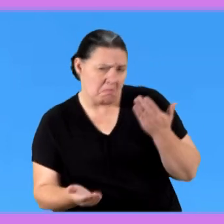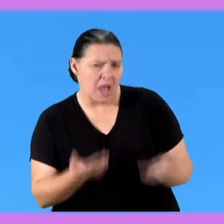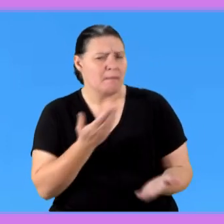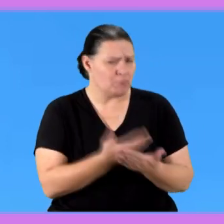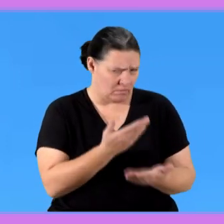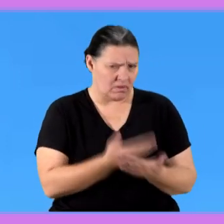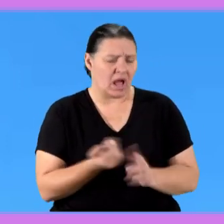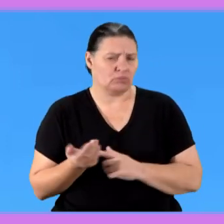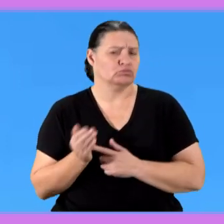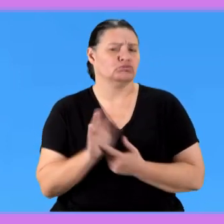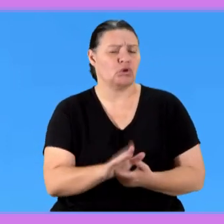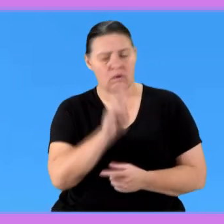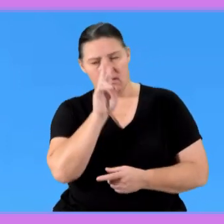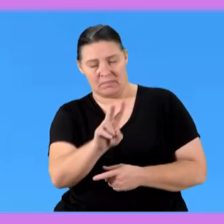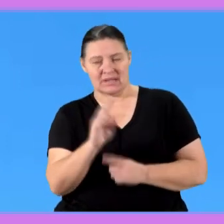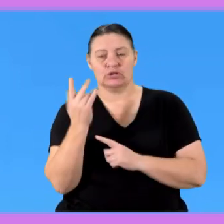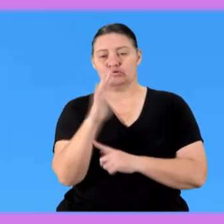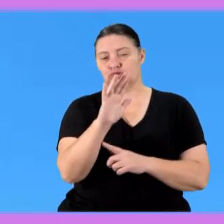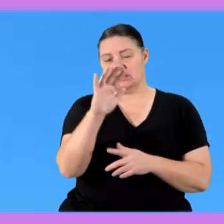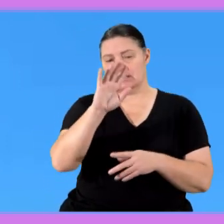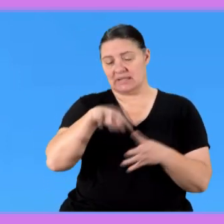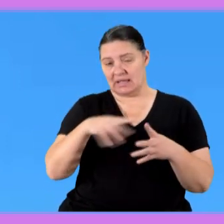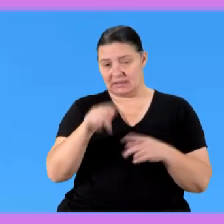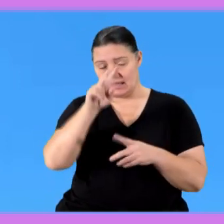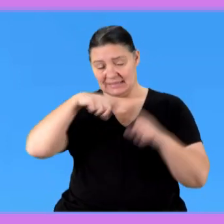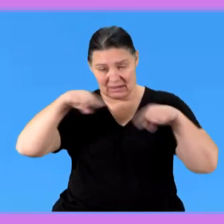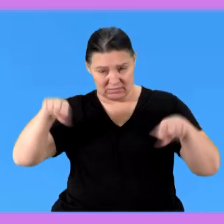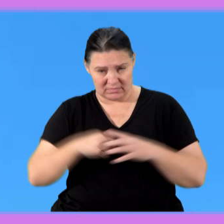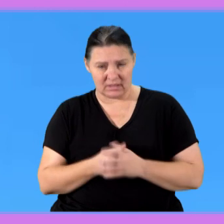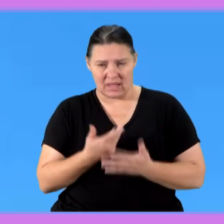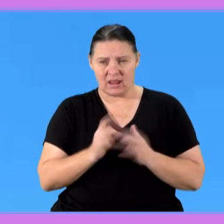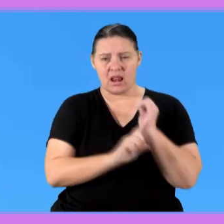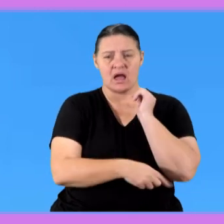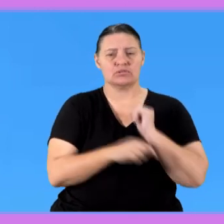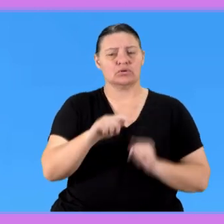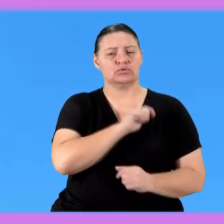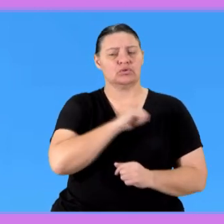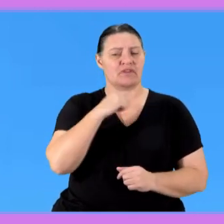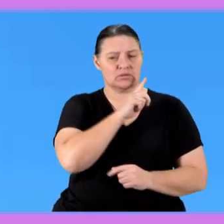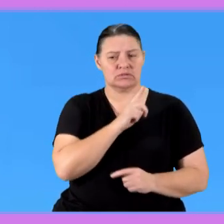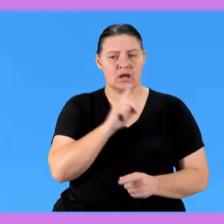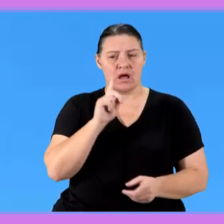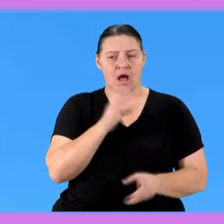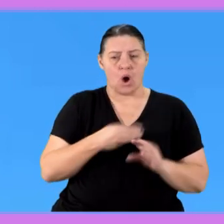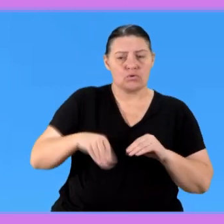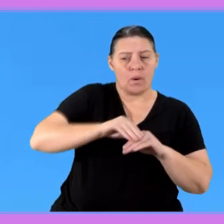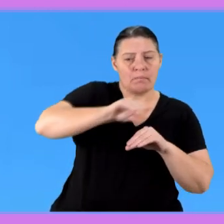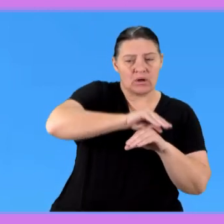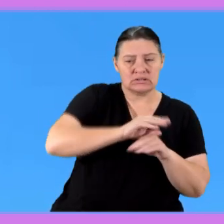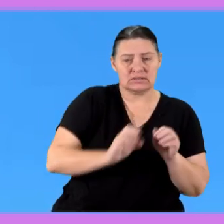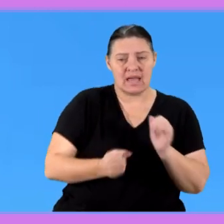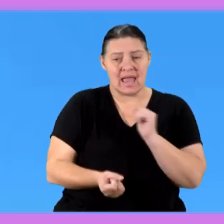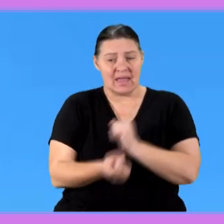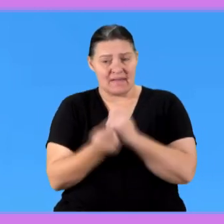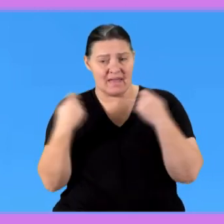Okay, so that is more a tree diagram. And then our last question here, true or false? Compound